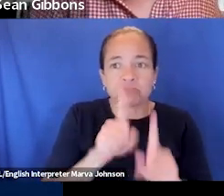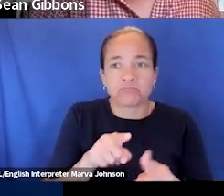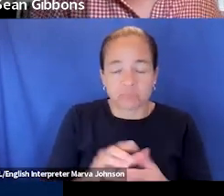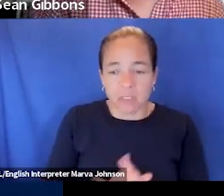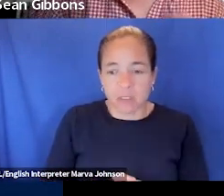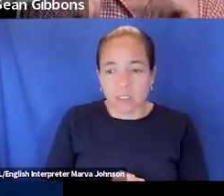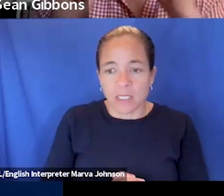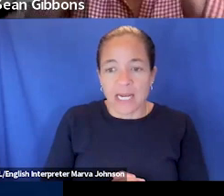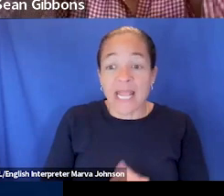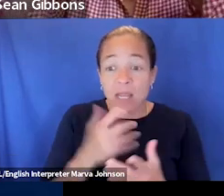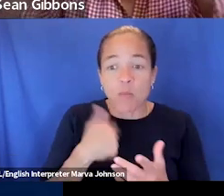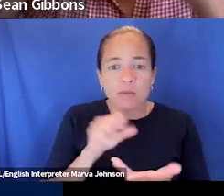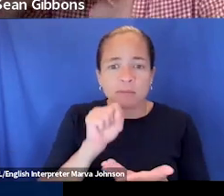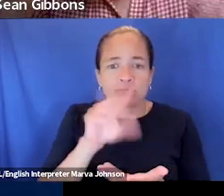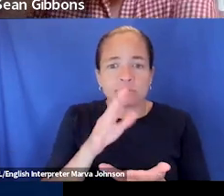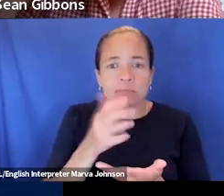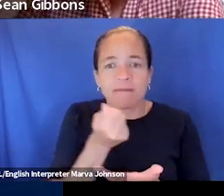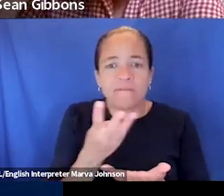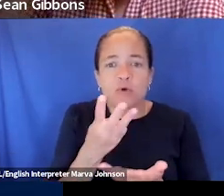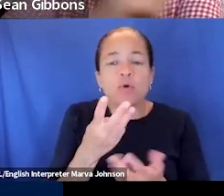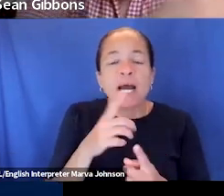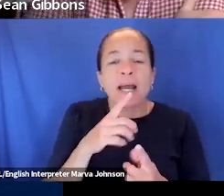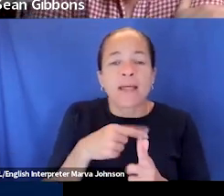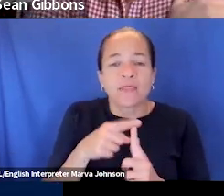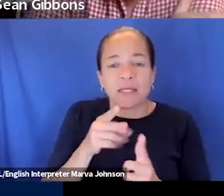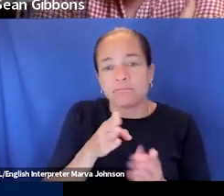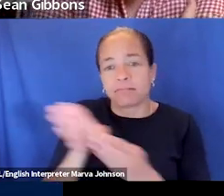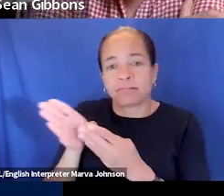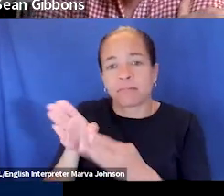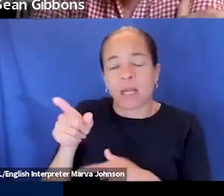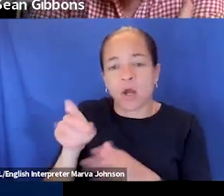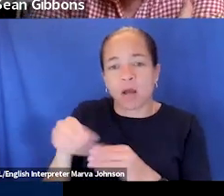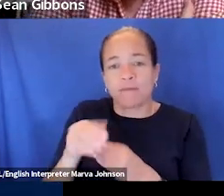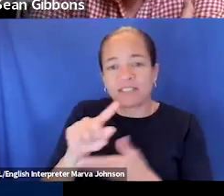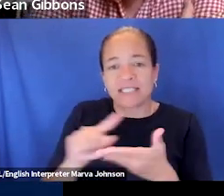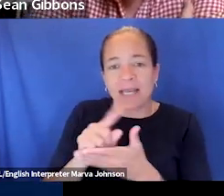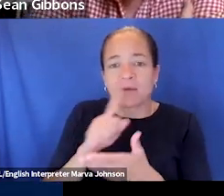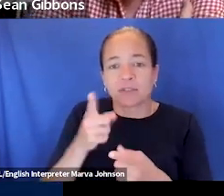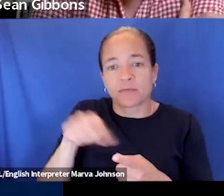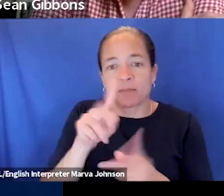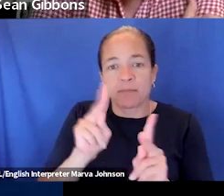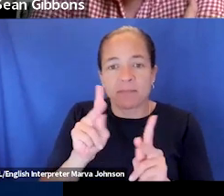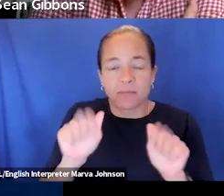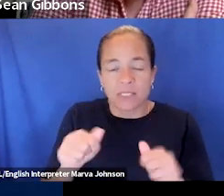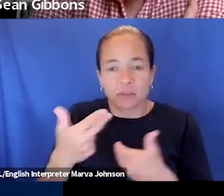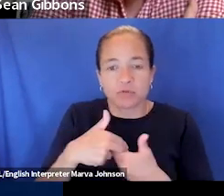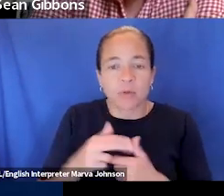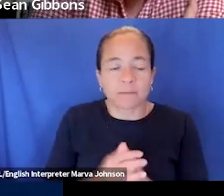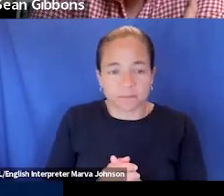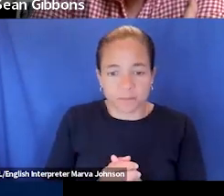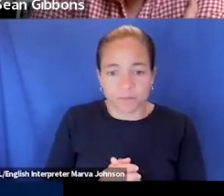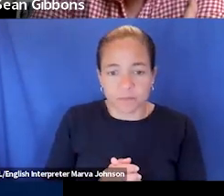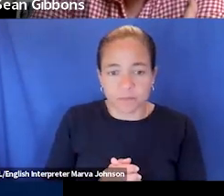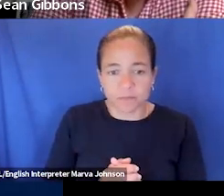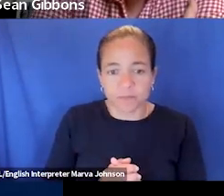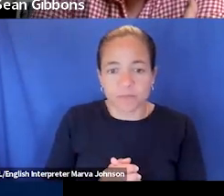for those who can make the time to join us. All right. Any advice? This is a good one. Any advice to write clearly when English is